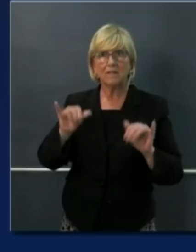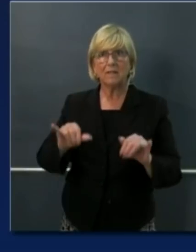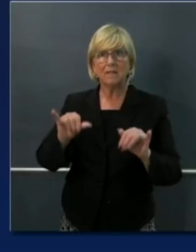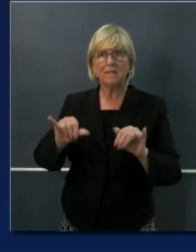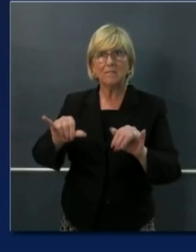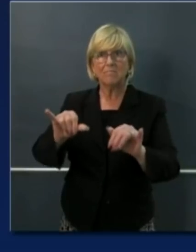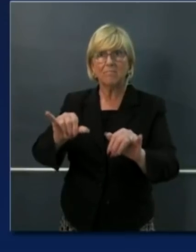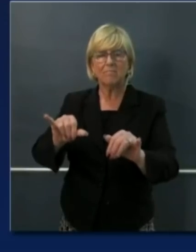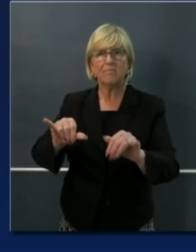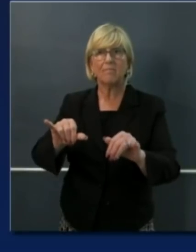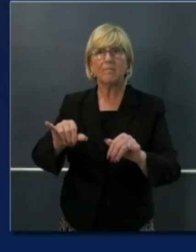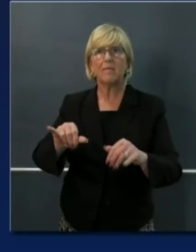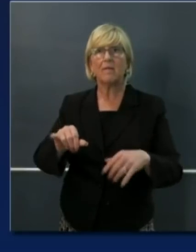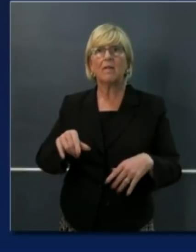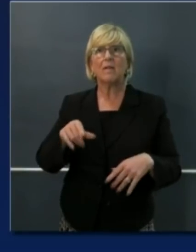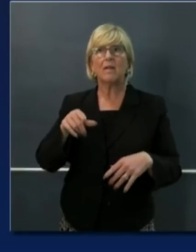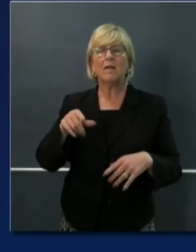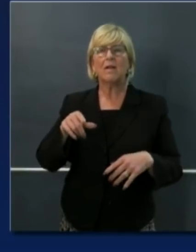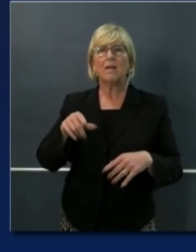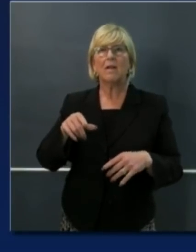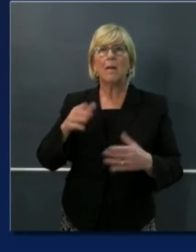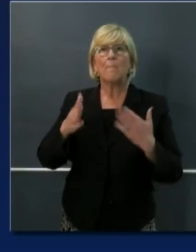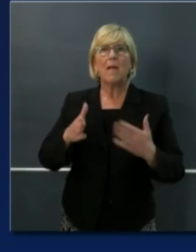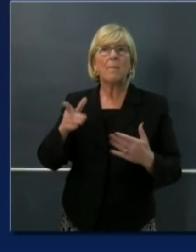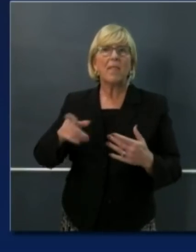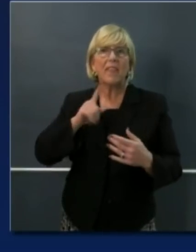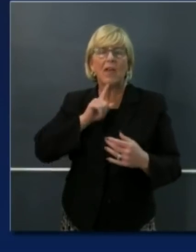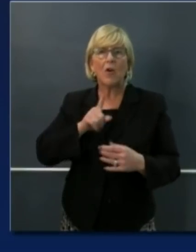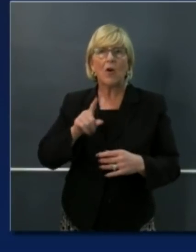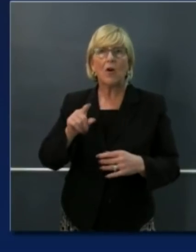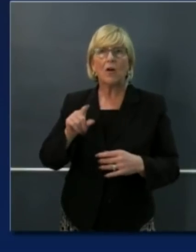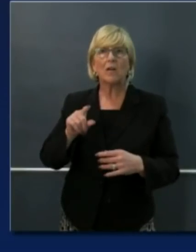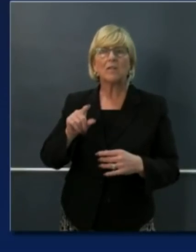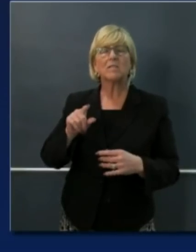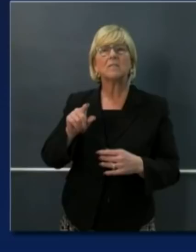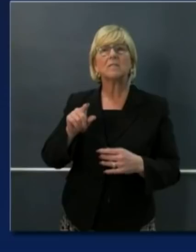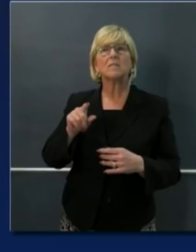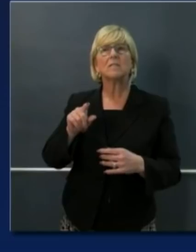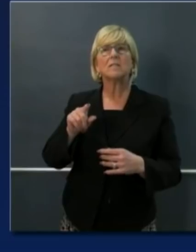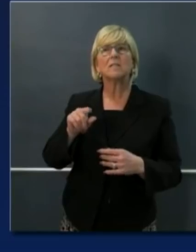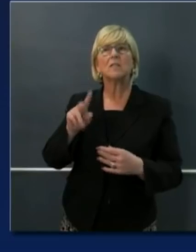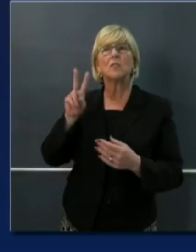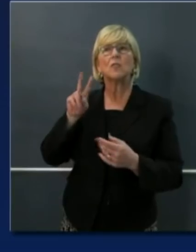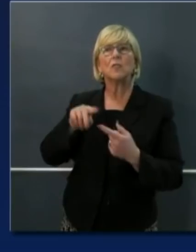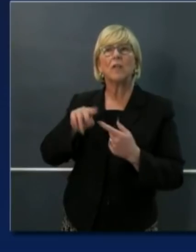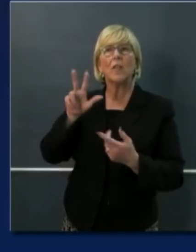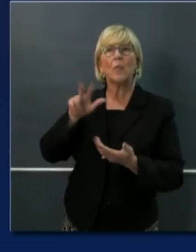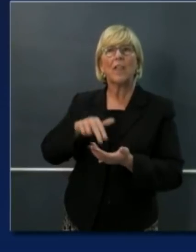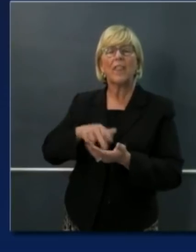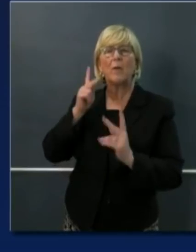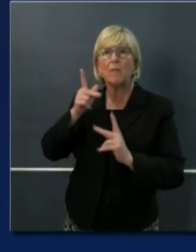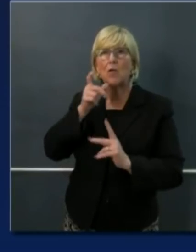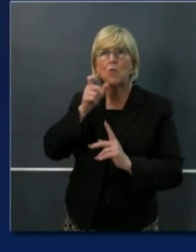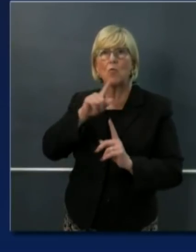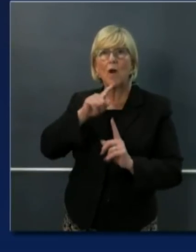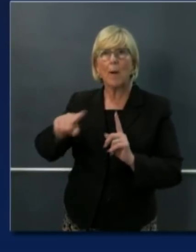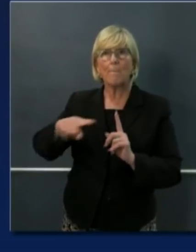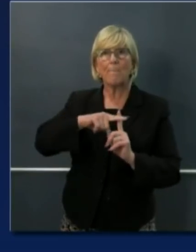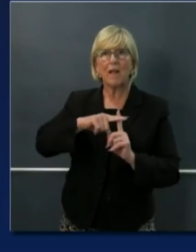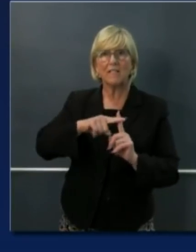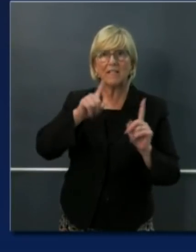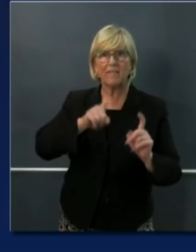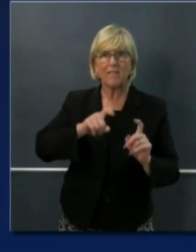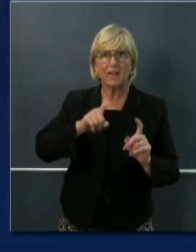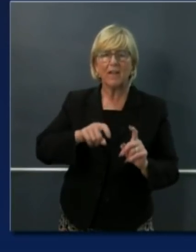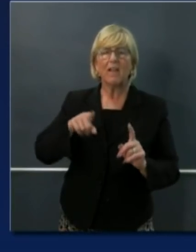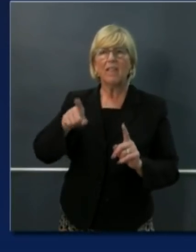each have 10 close contacts that need to be traced, that this is the workforce that we will need to supplement our